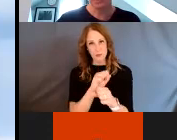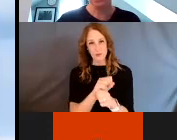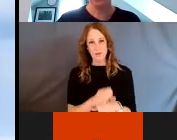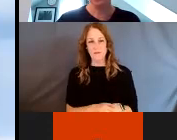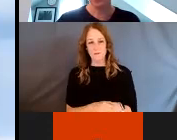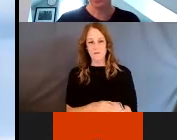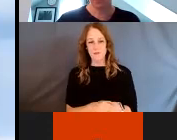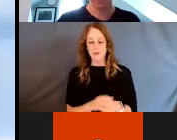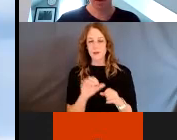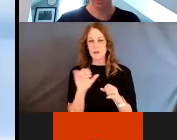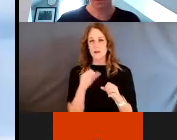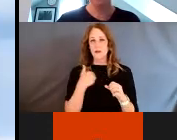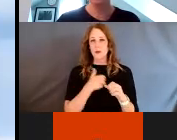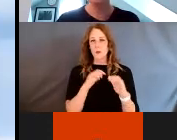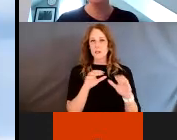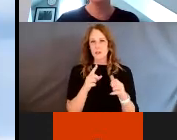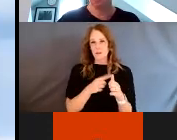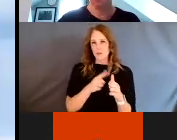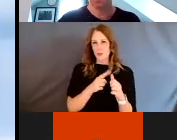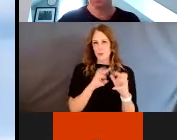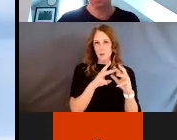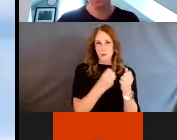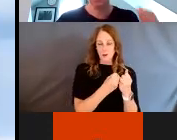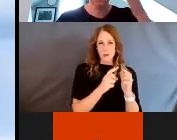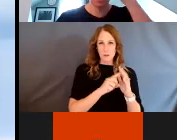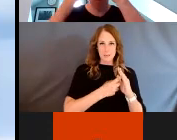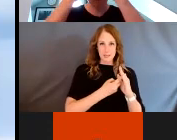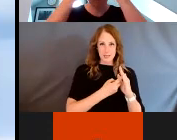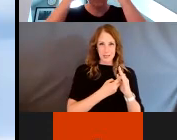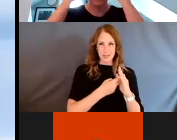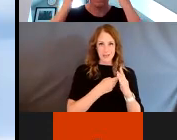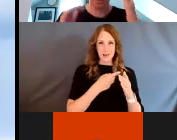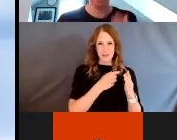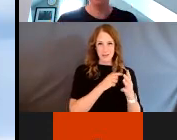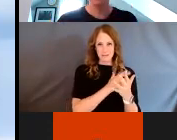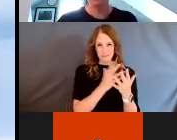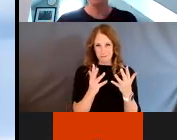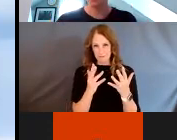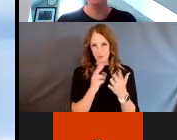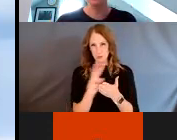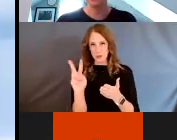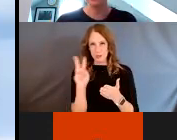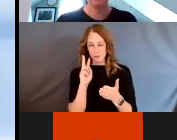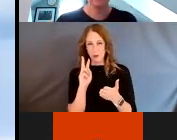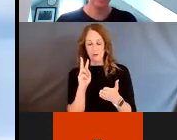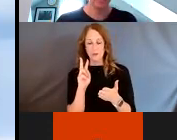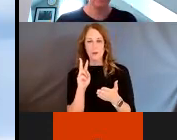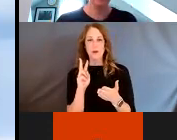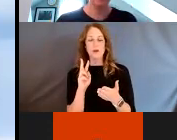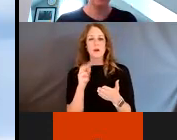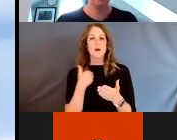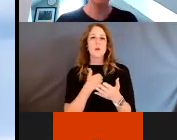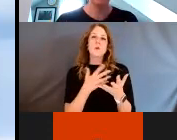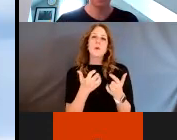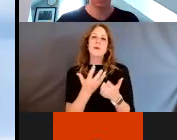we did at the first webinar at the beginning of this series 2 weeks ago, we also like to take time